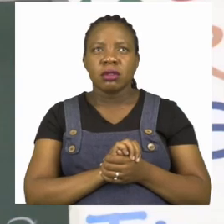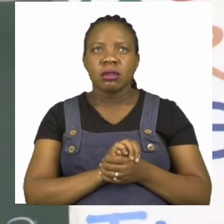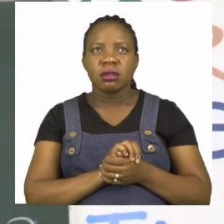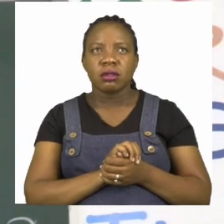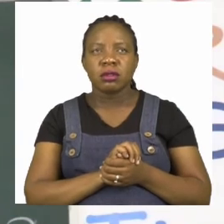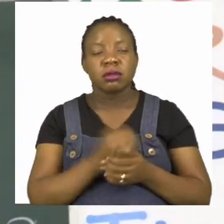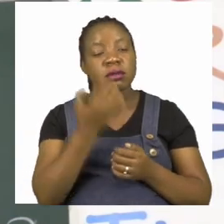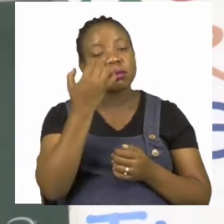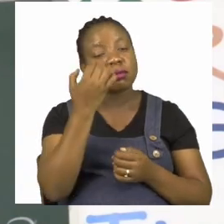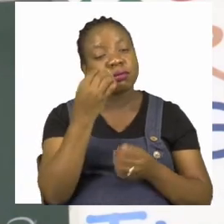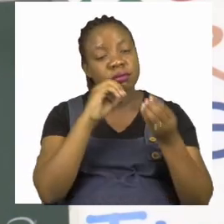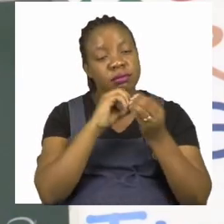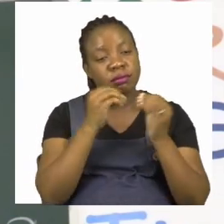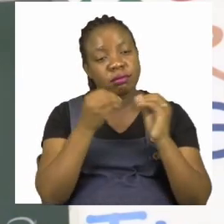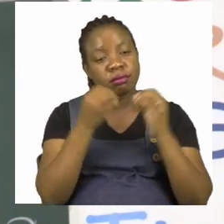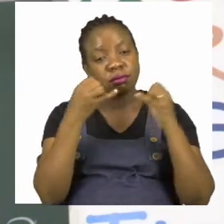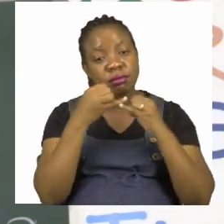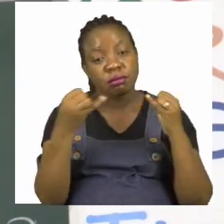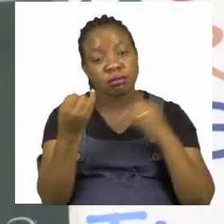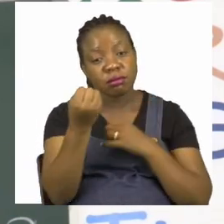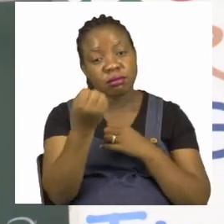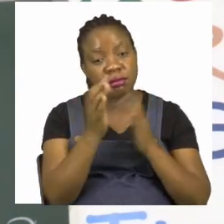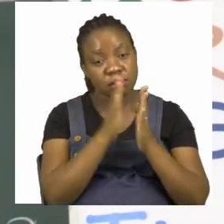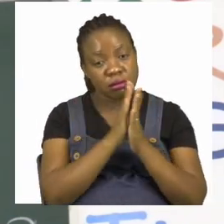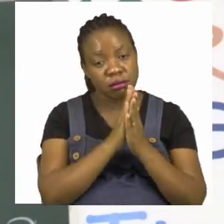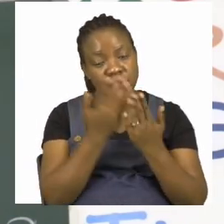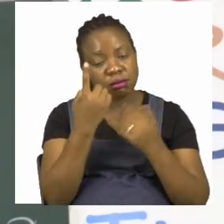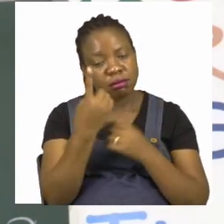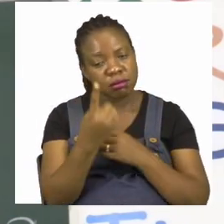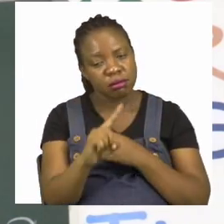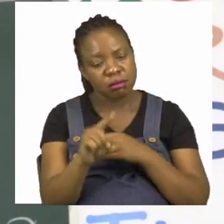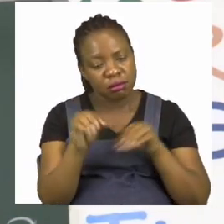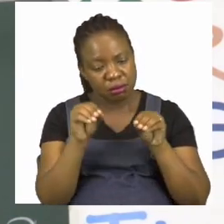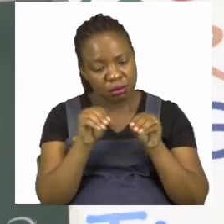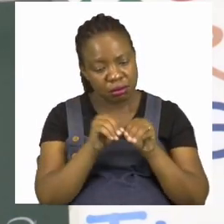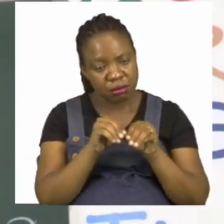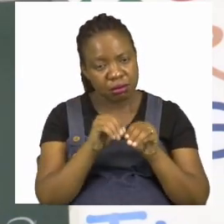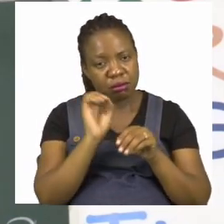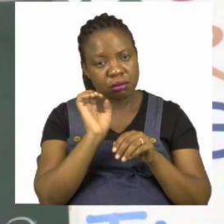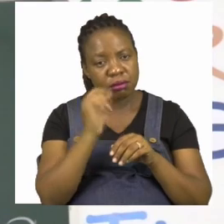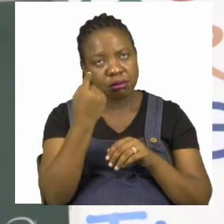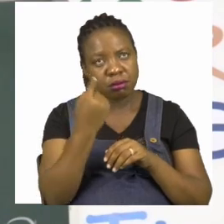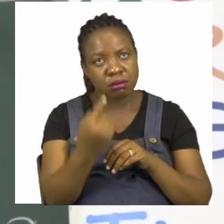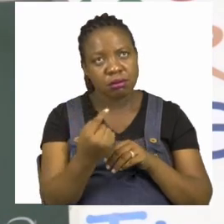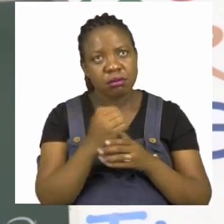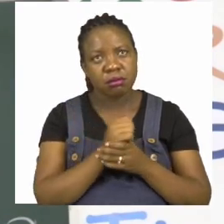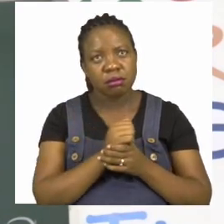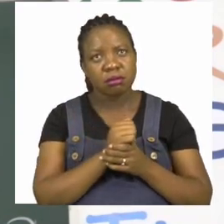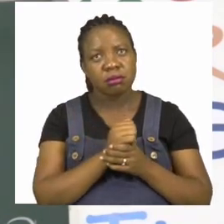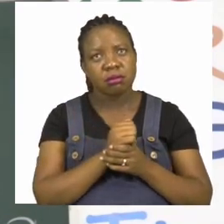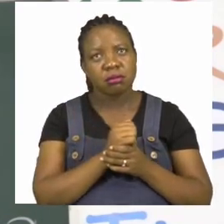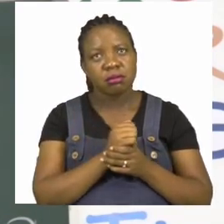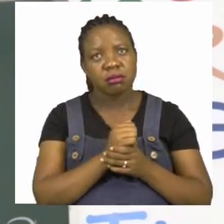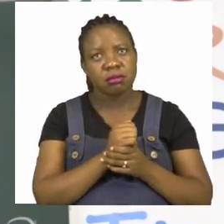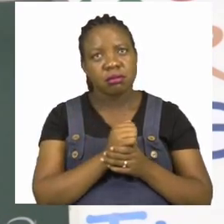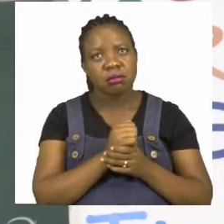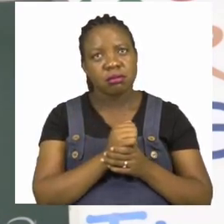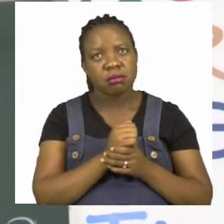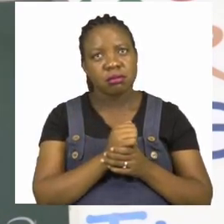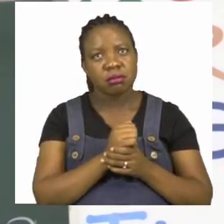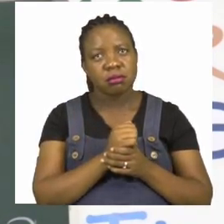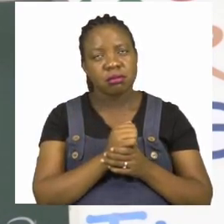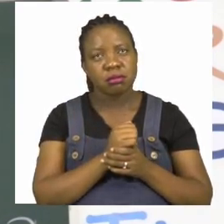but you're going to have to make your own little number line. The one from the number 1 to the number